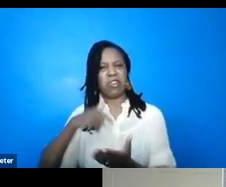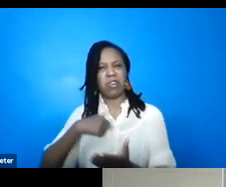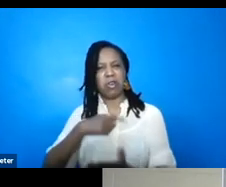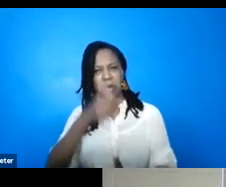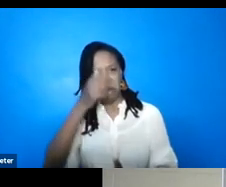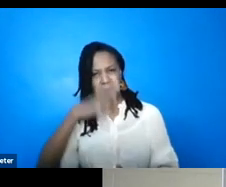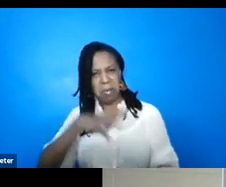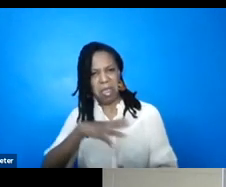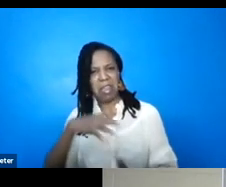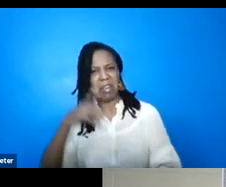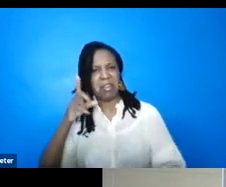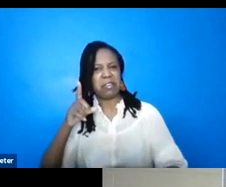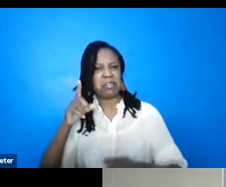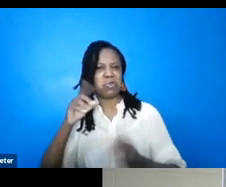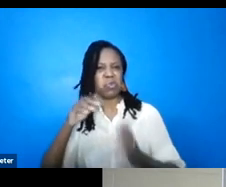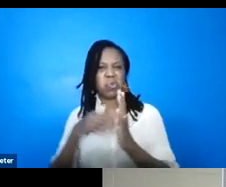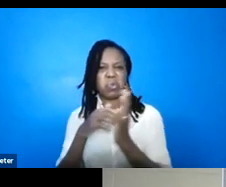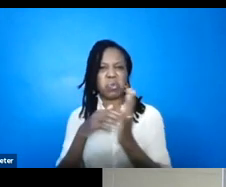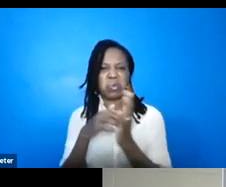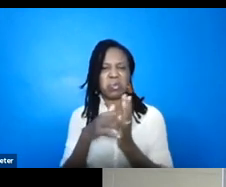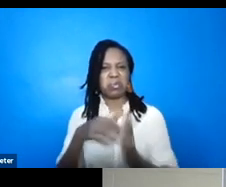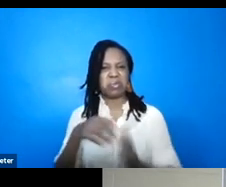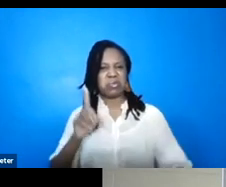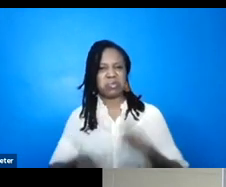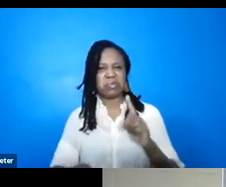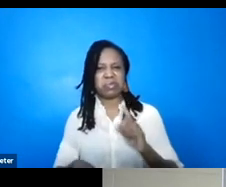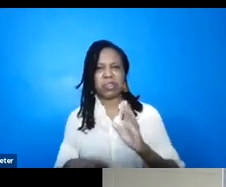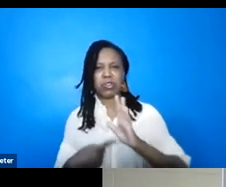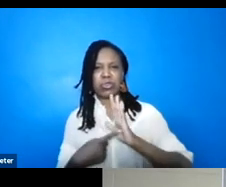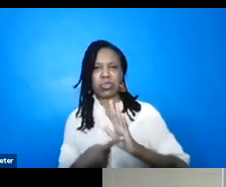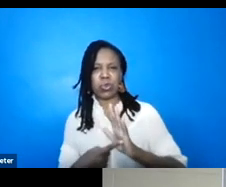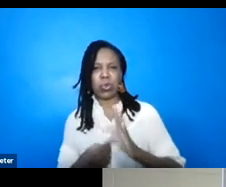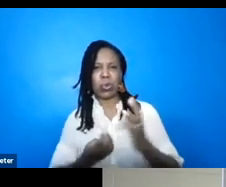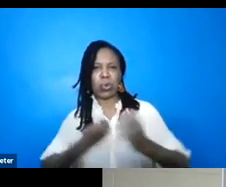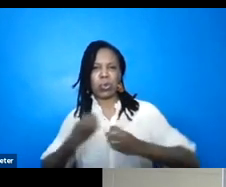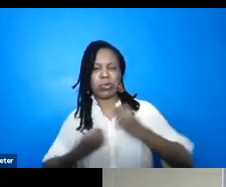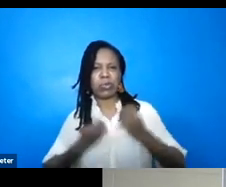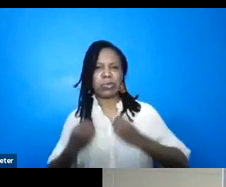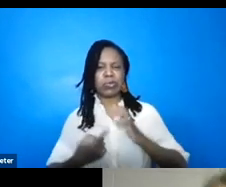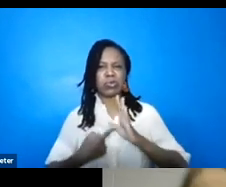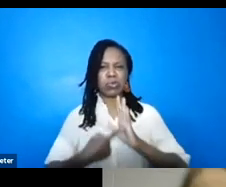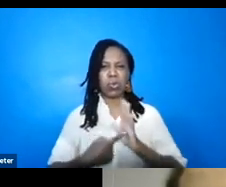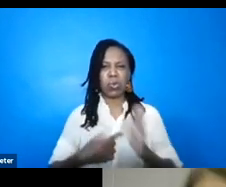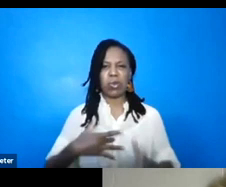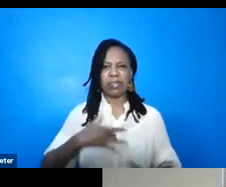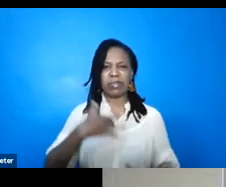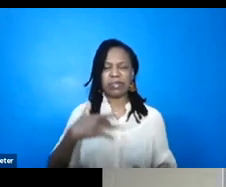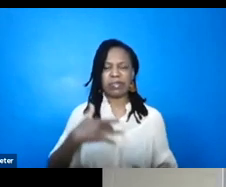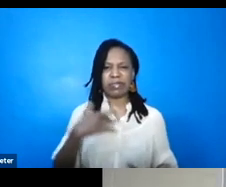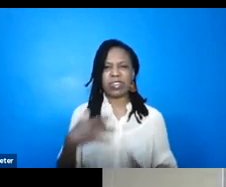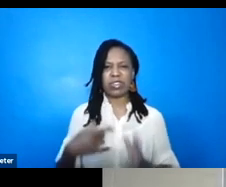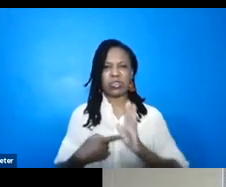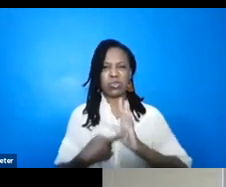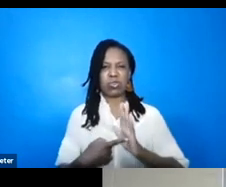you. And these were things that I would say that was shaped. It shaped in me at a young age. I would say around